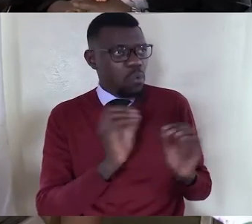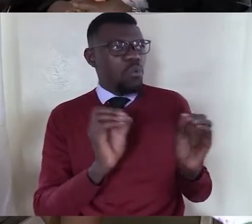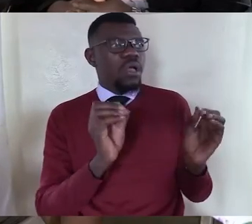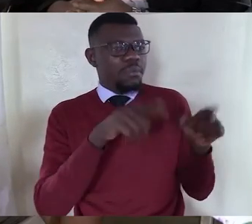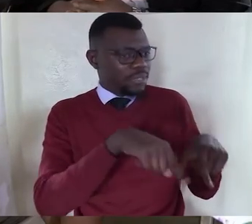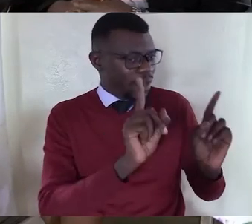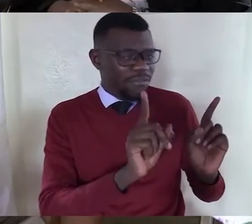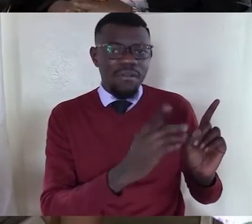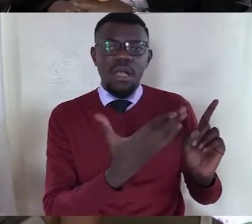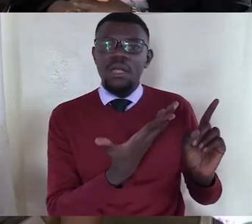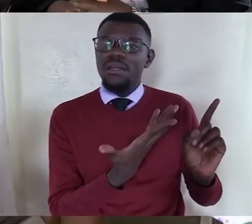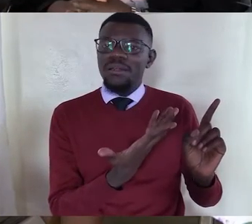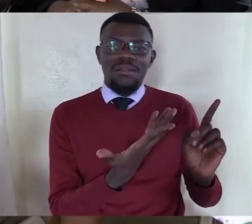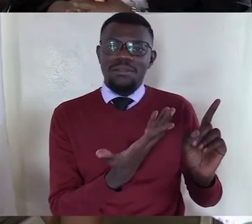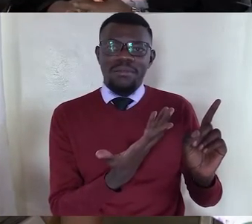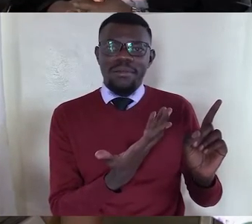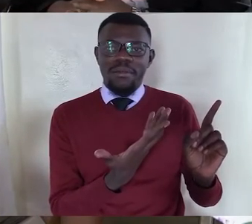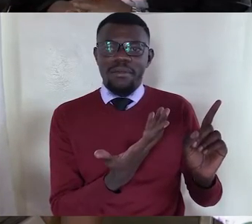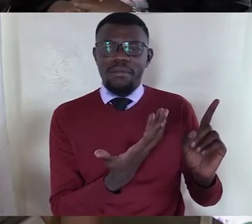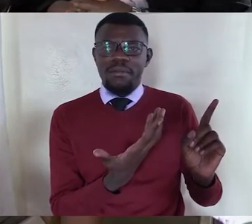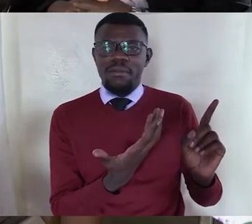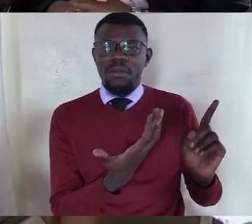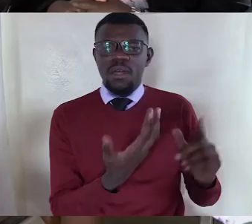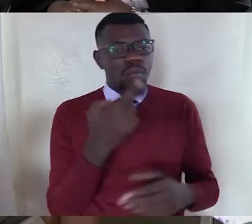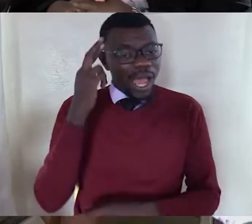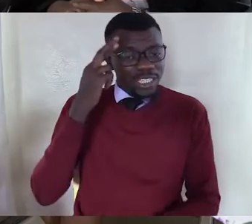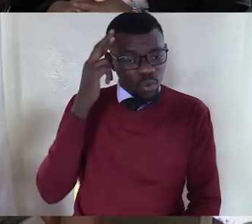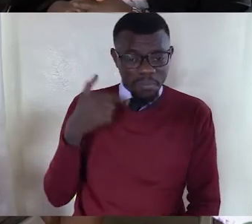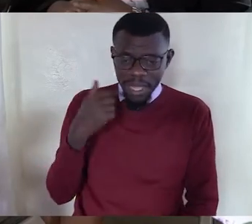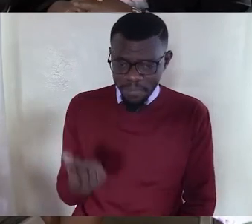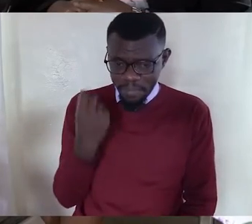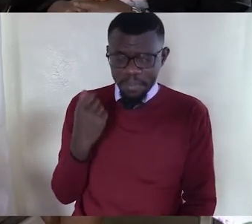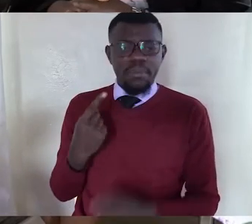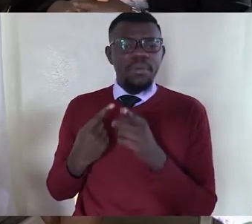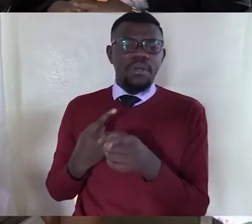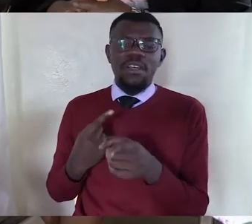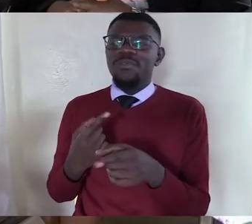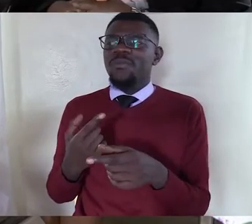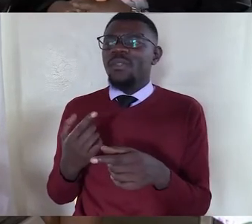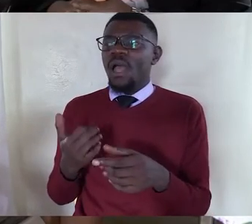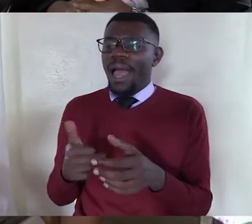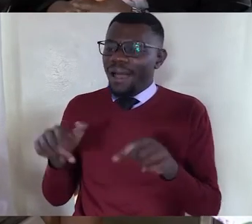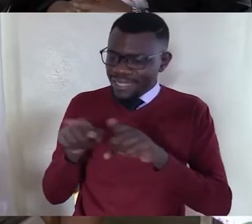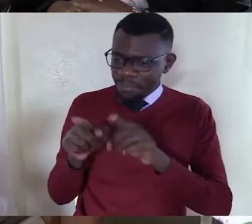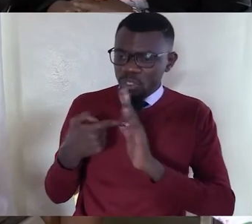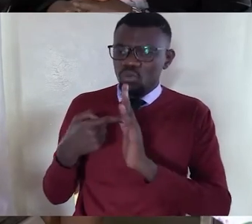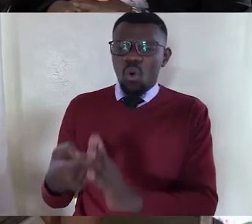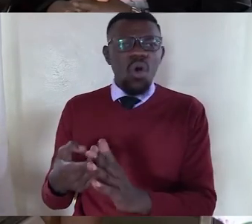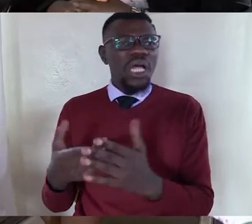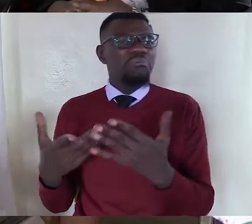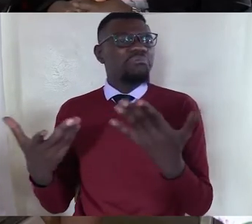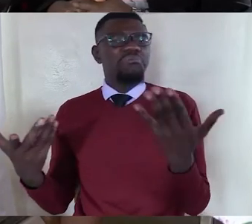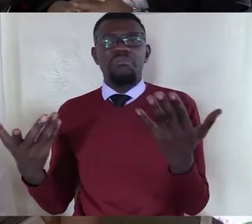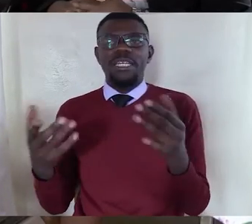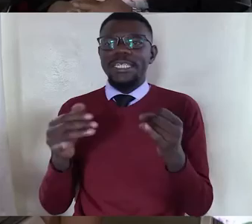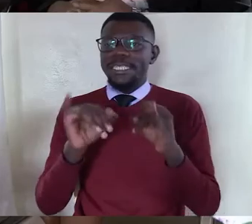political parties or their political, to make political choices. And of course, we know because of the patriarchal nature